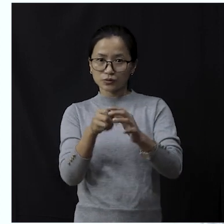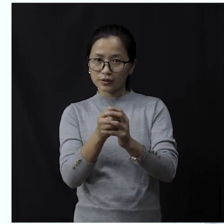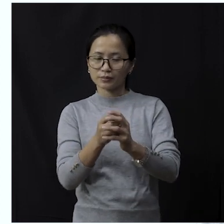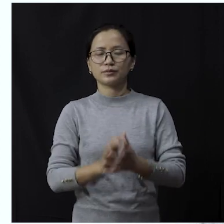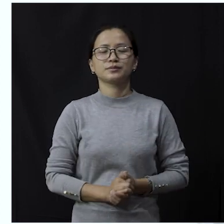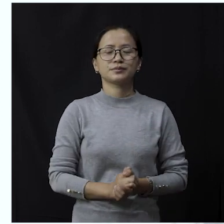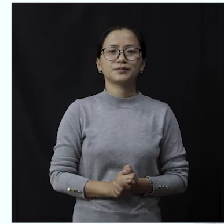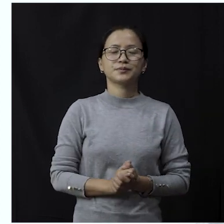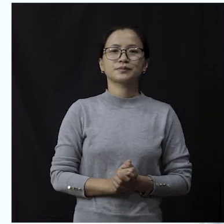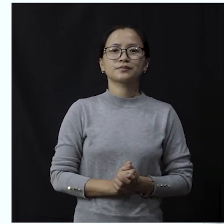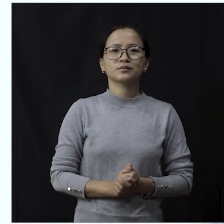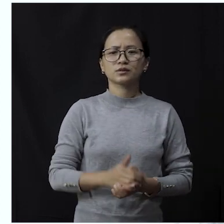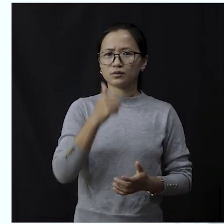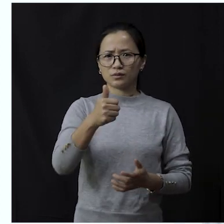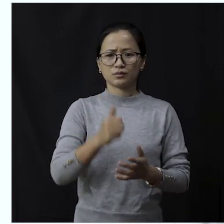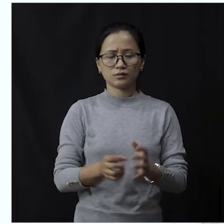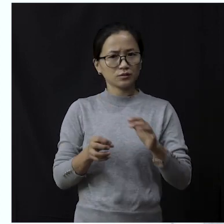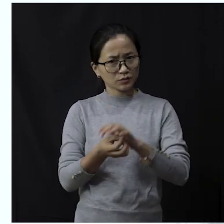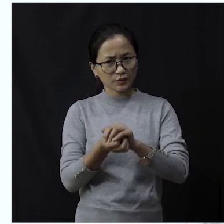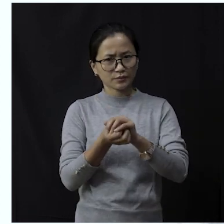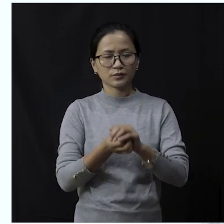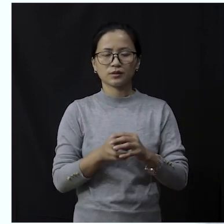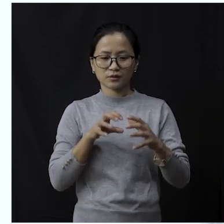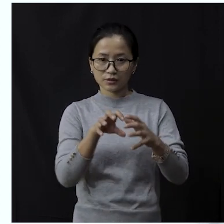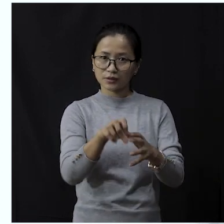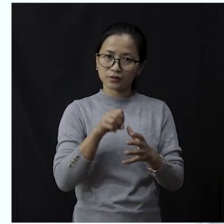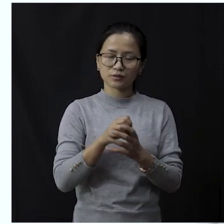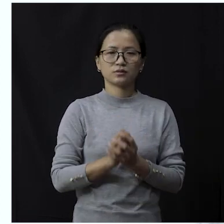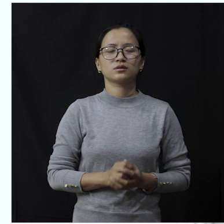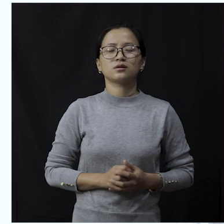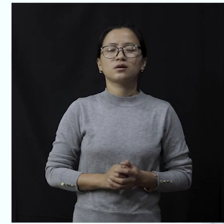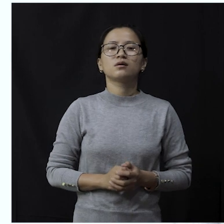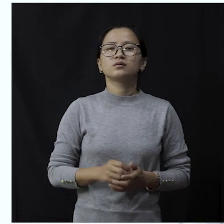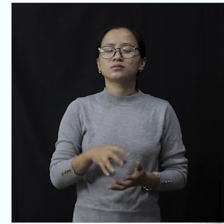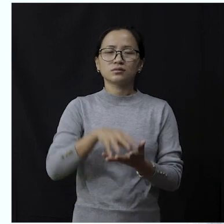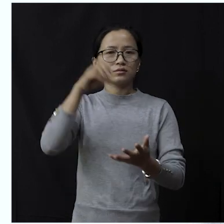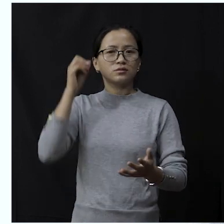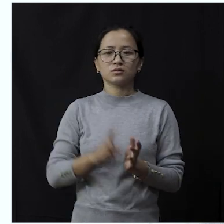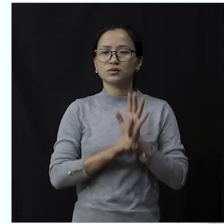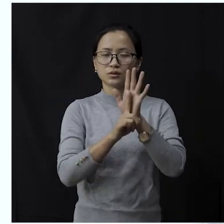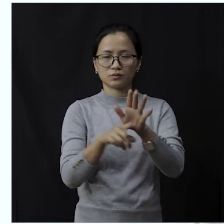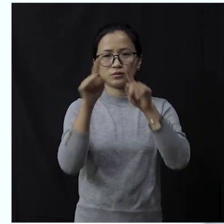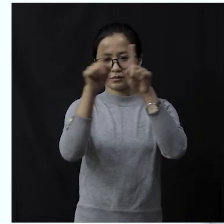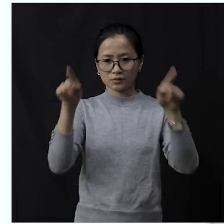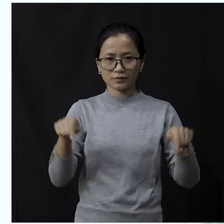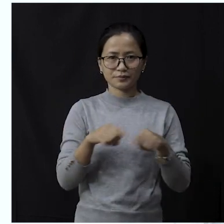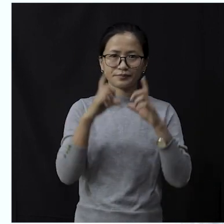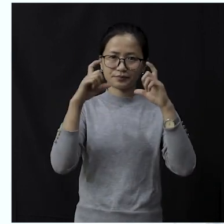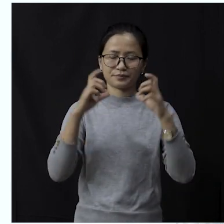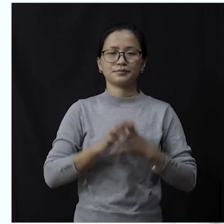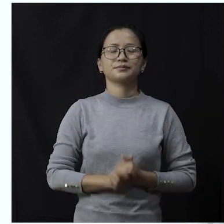learn so many things about this. It's not good to trap animals, but since we are going to learn about this, I'm showing you all these pictures.